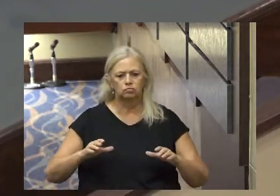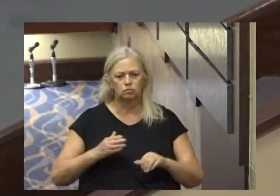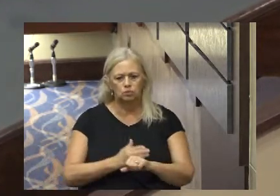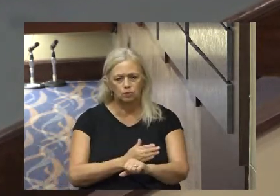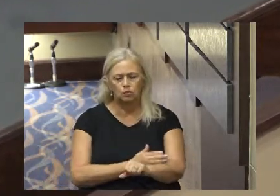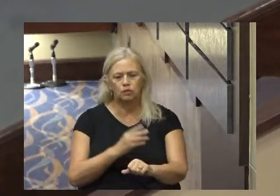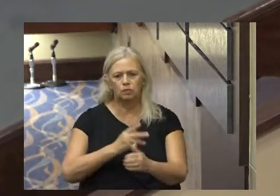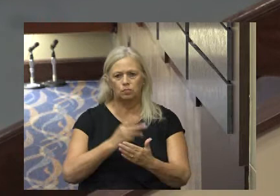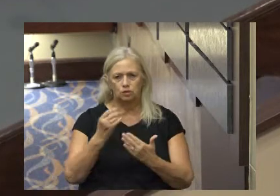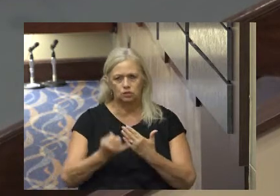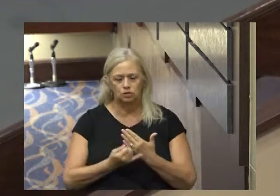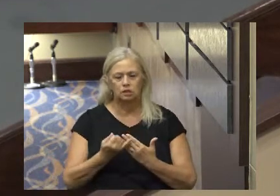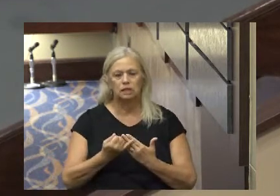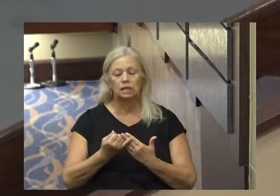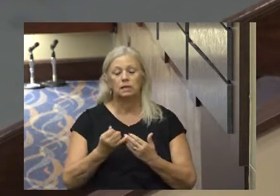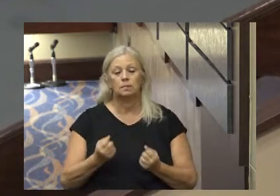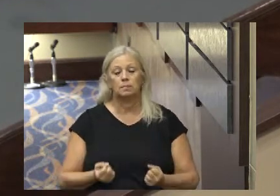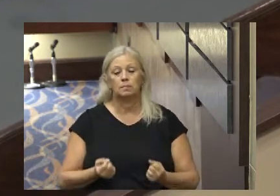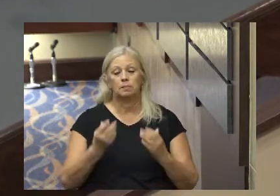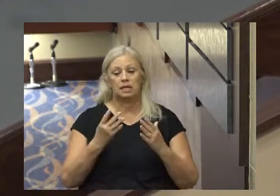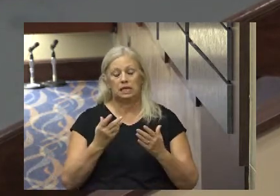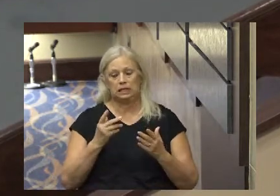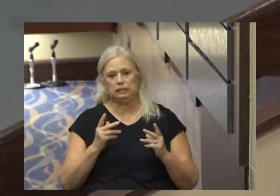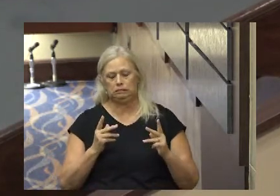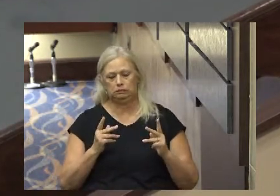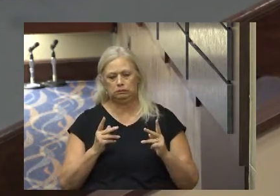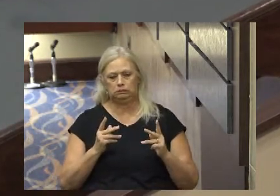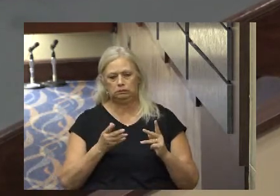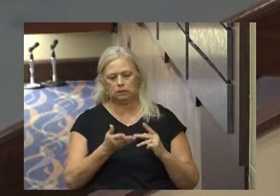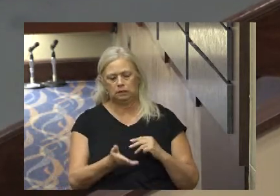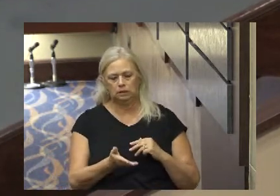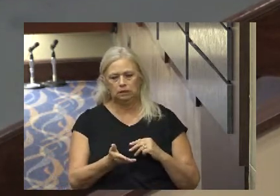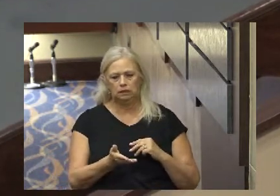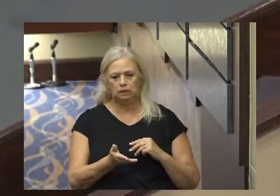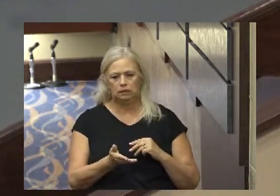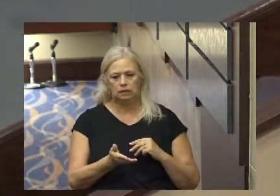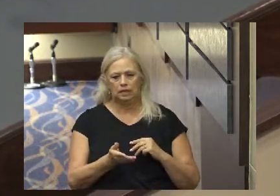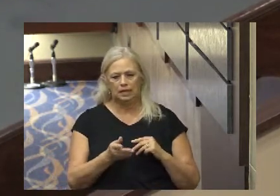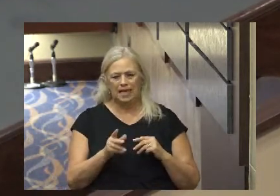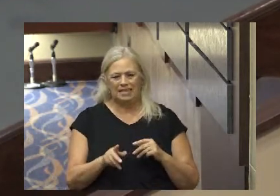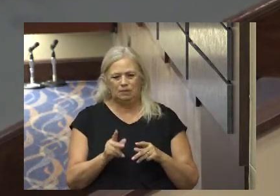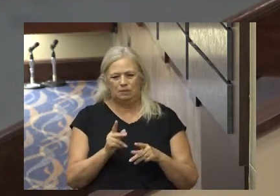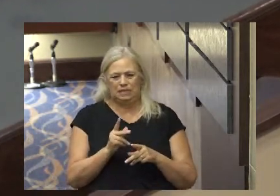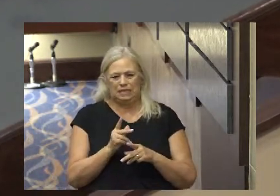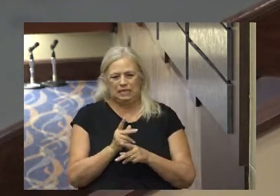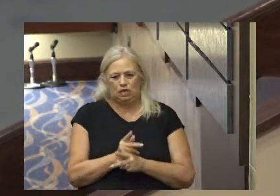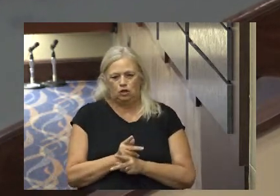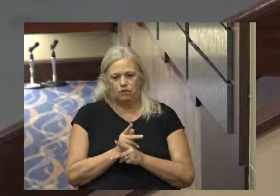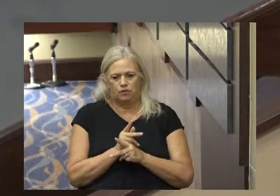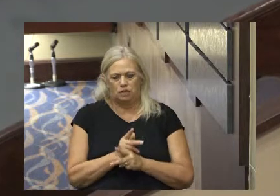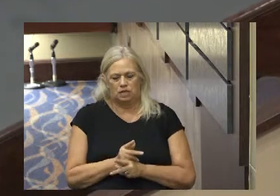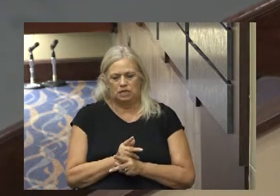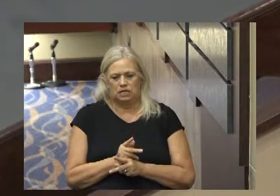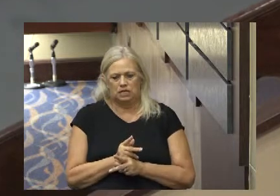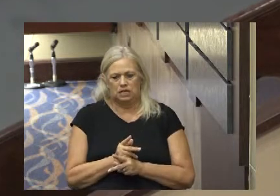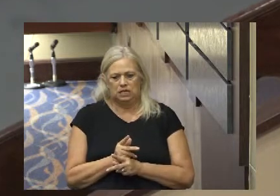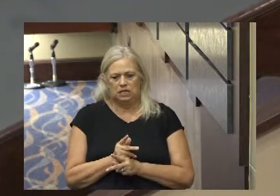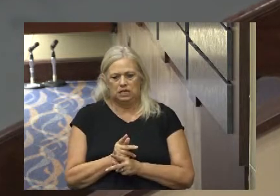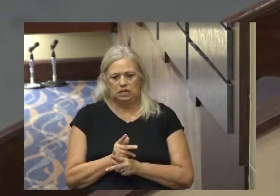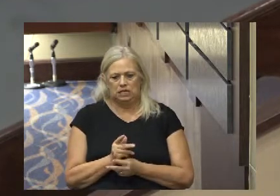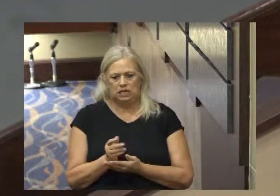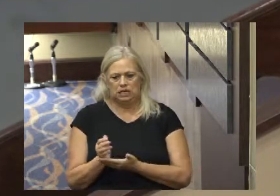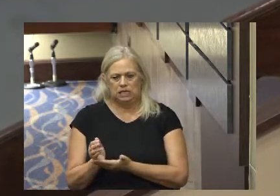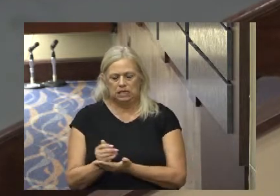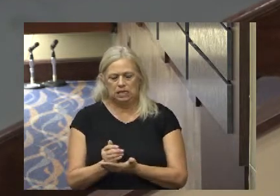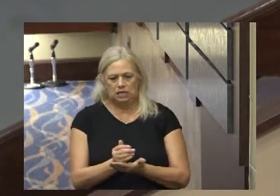that many of the remains that were disturbed as part of the project had to be carefully collected and curated under a permit